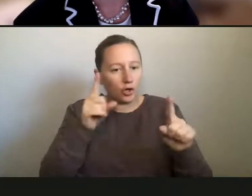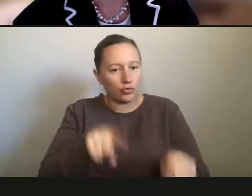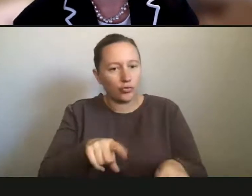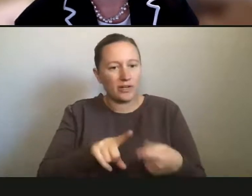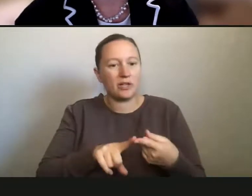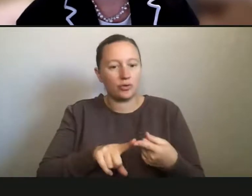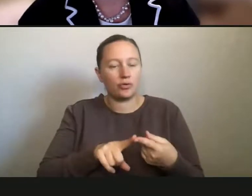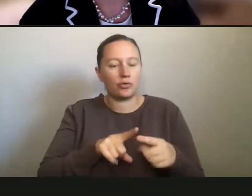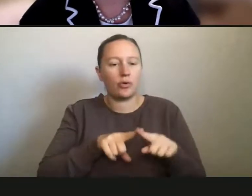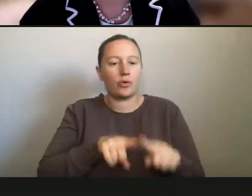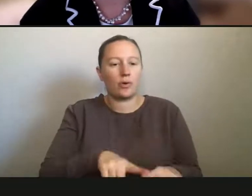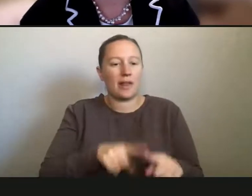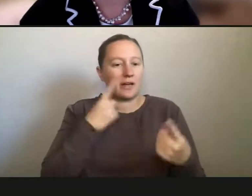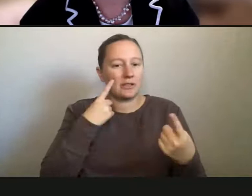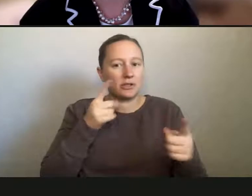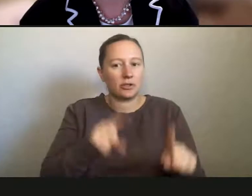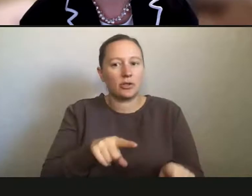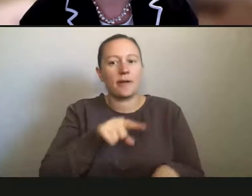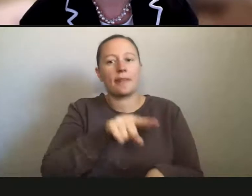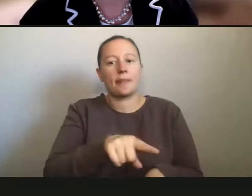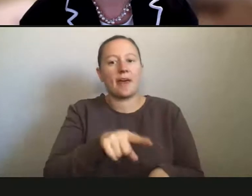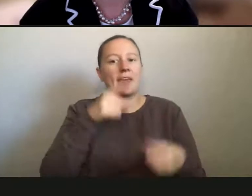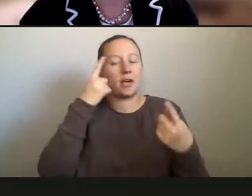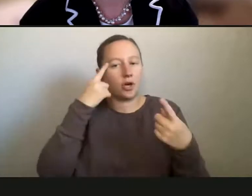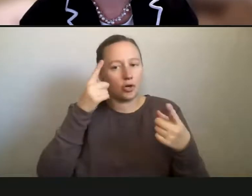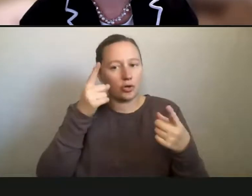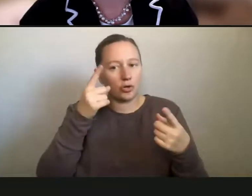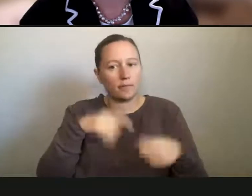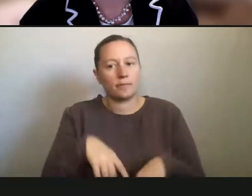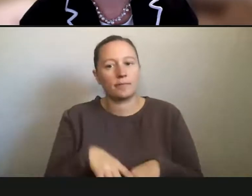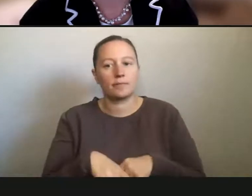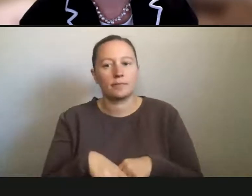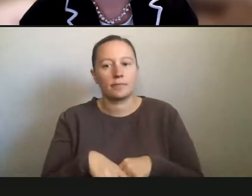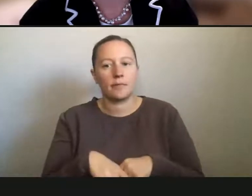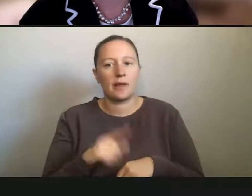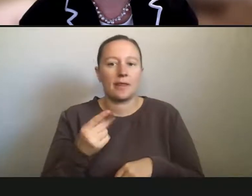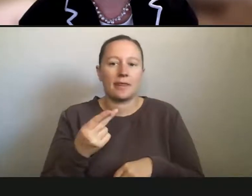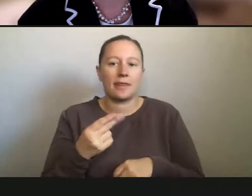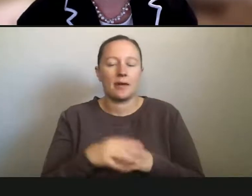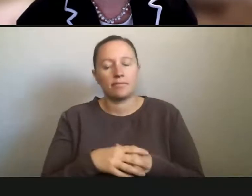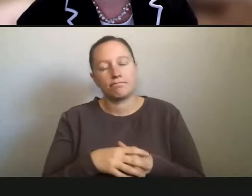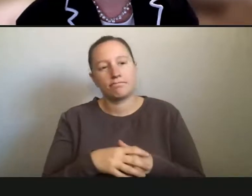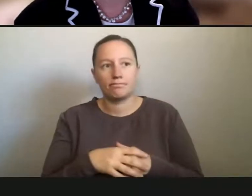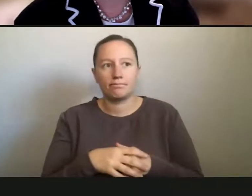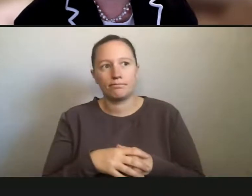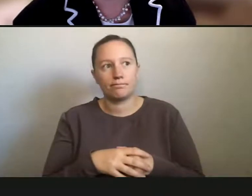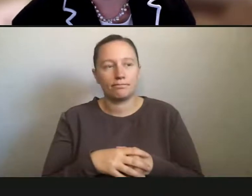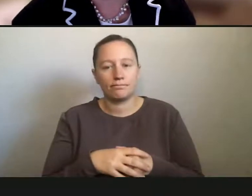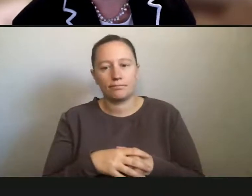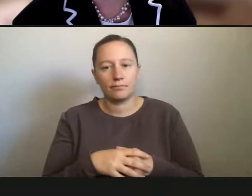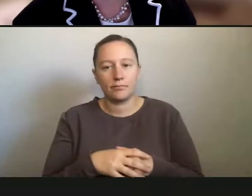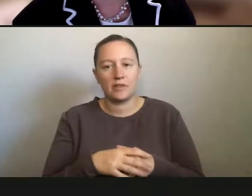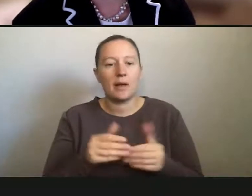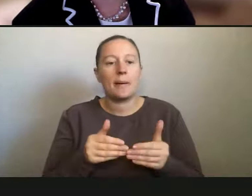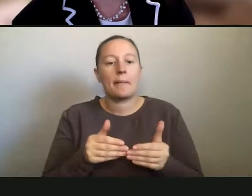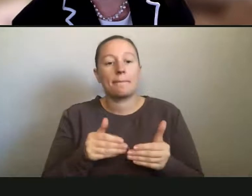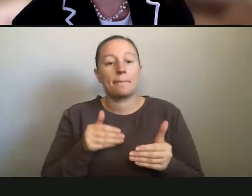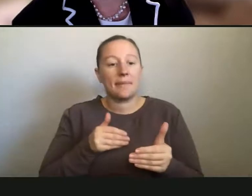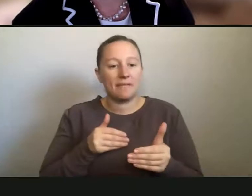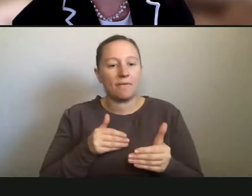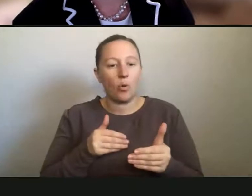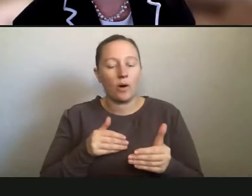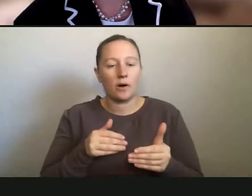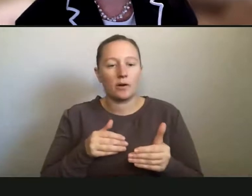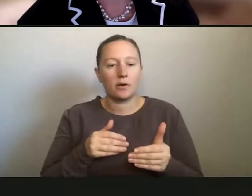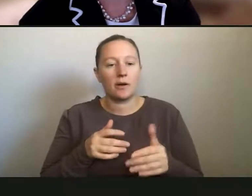that they've they in advance they have